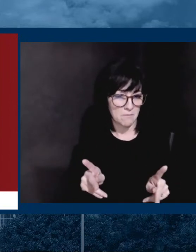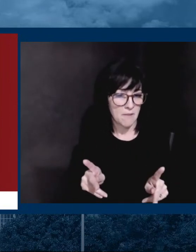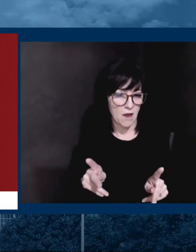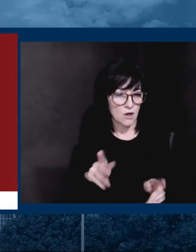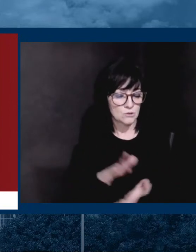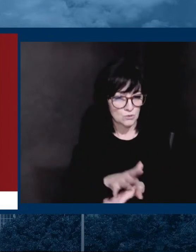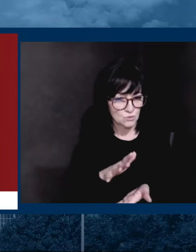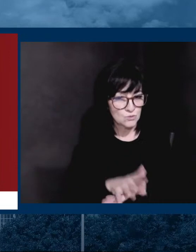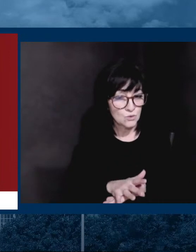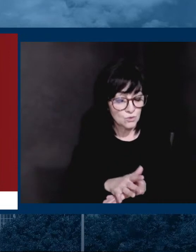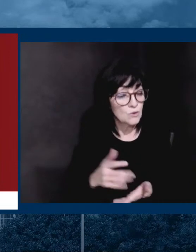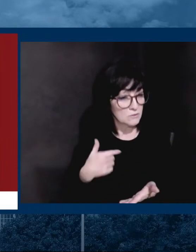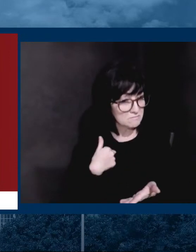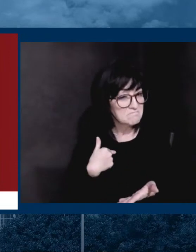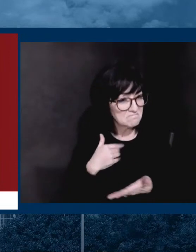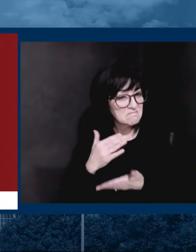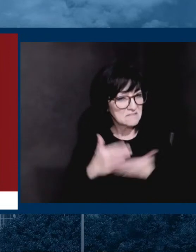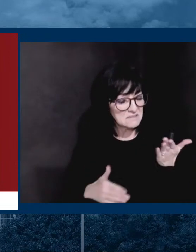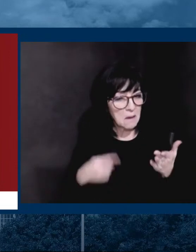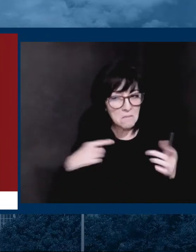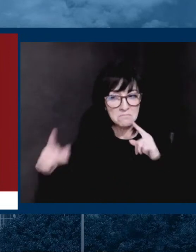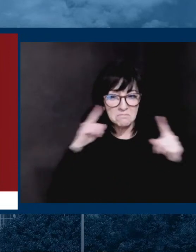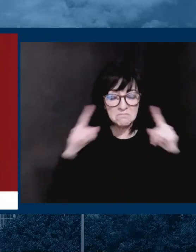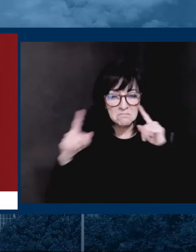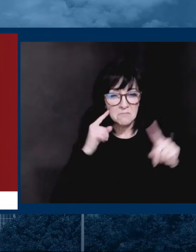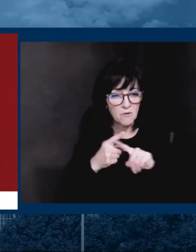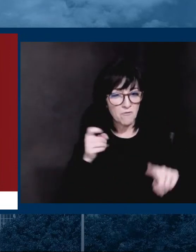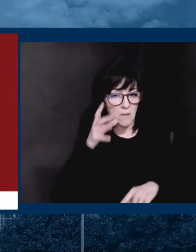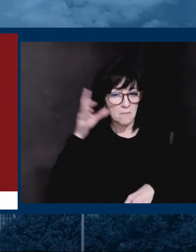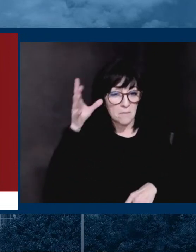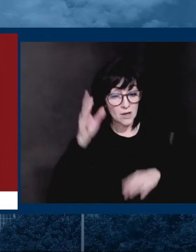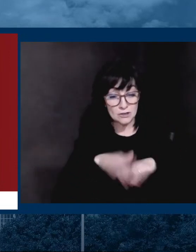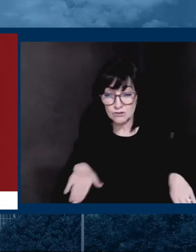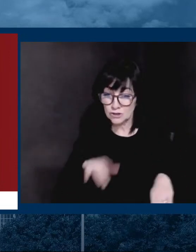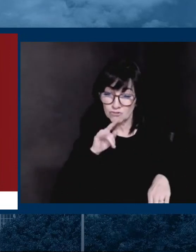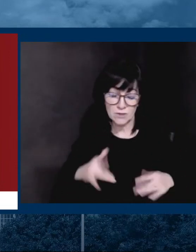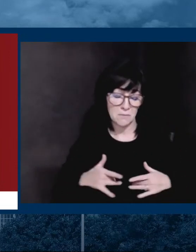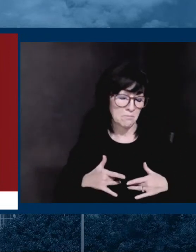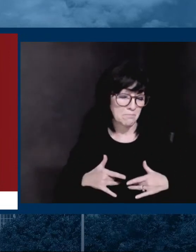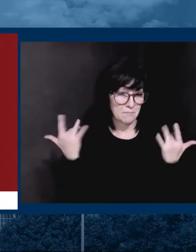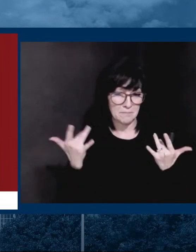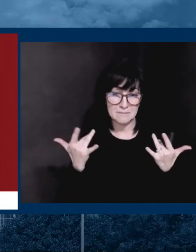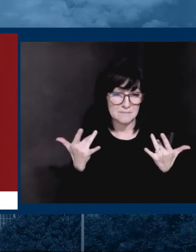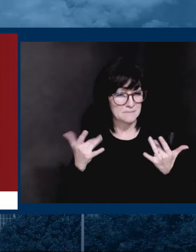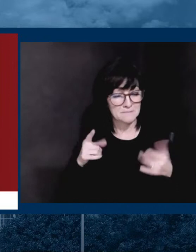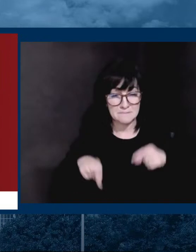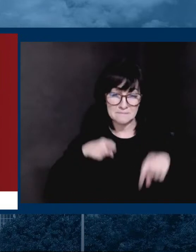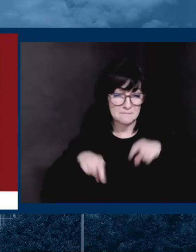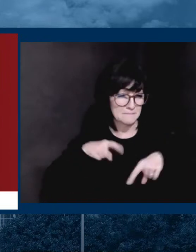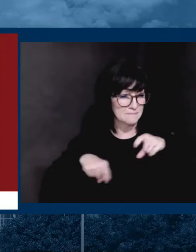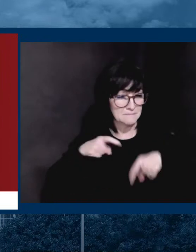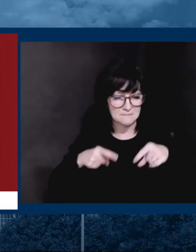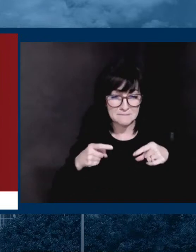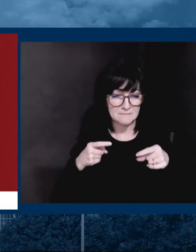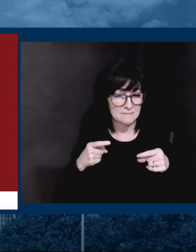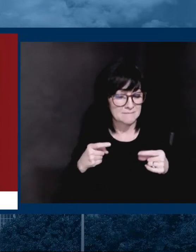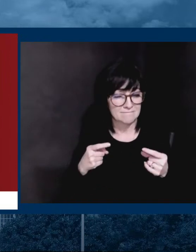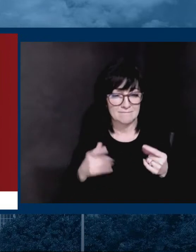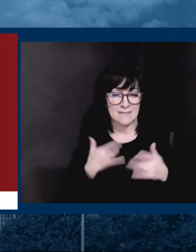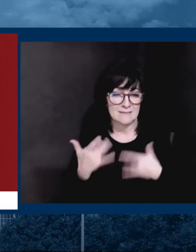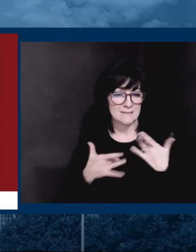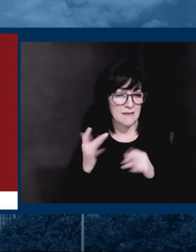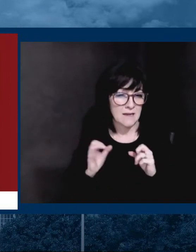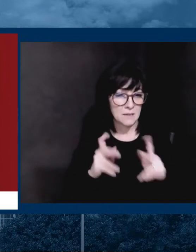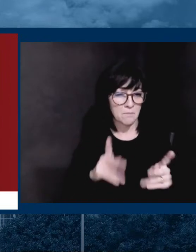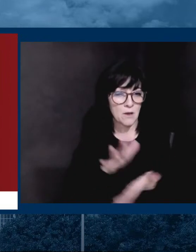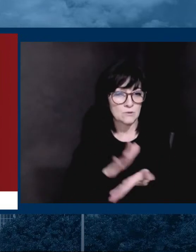their children were to go back to school today. And I know teachers are excited about that concern for sure.